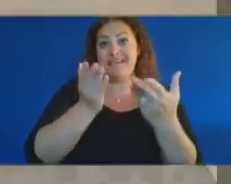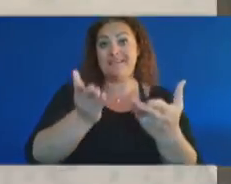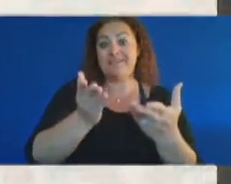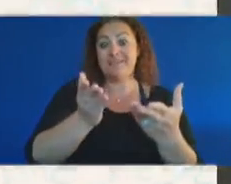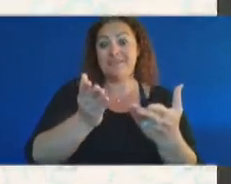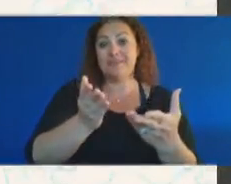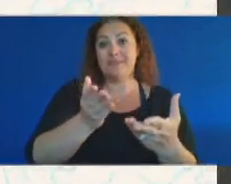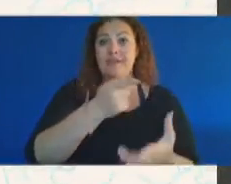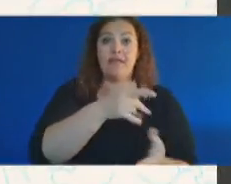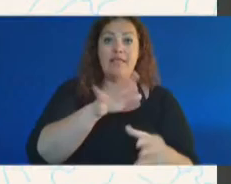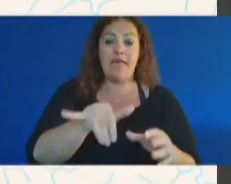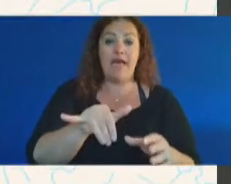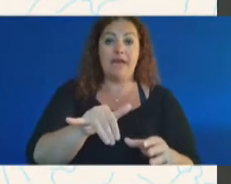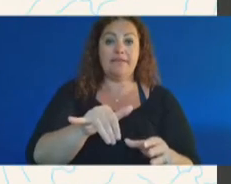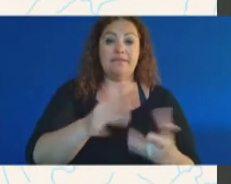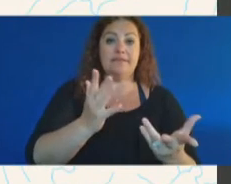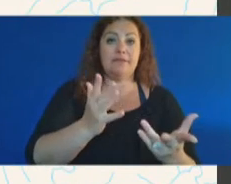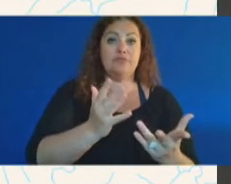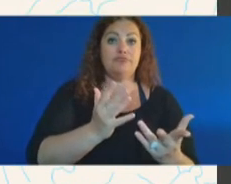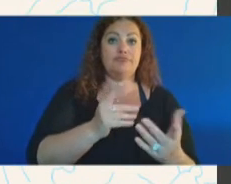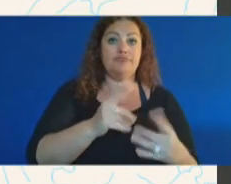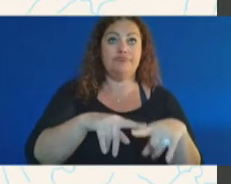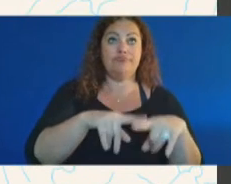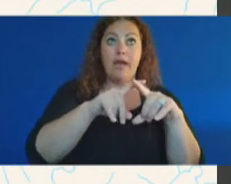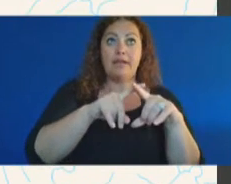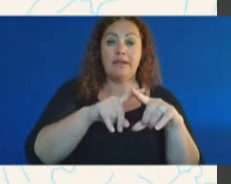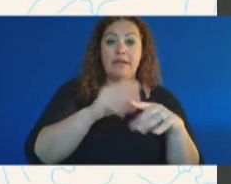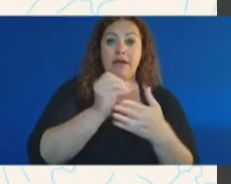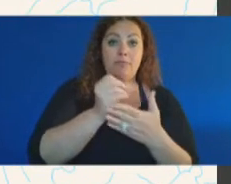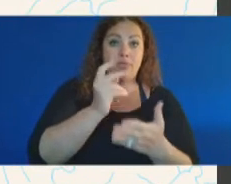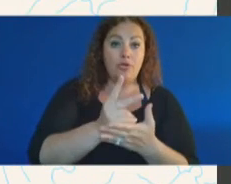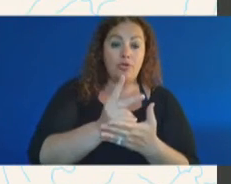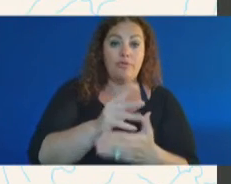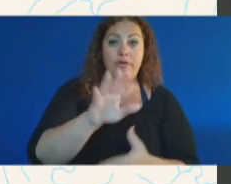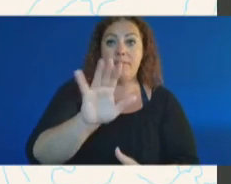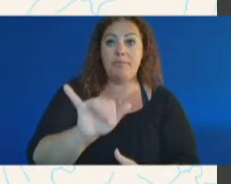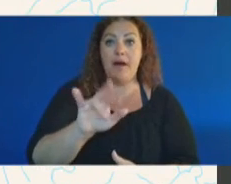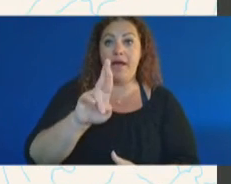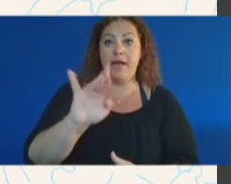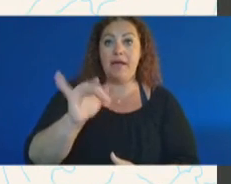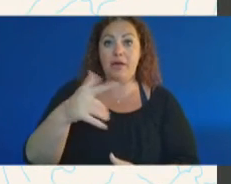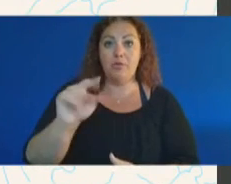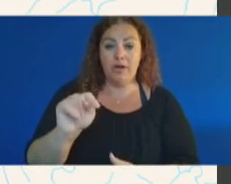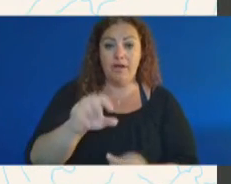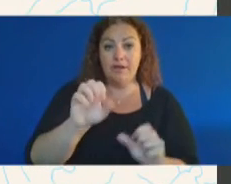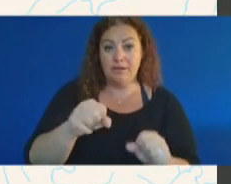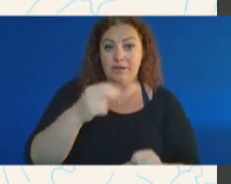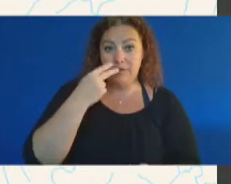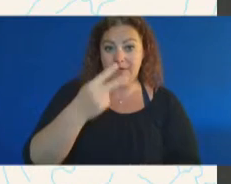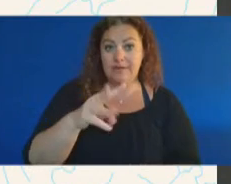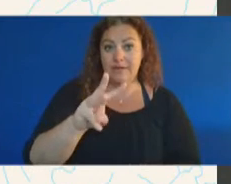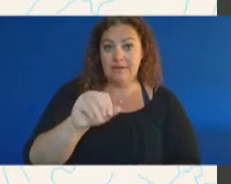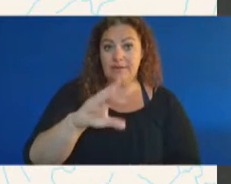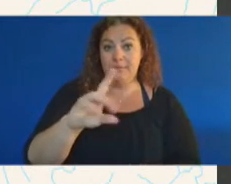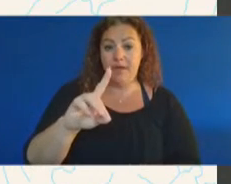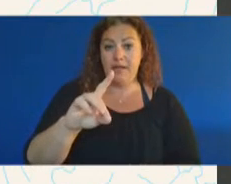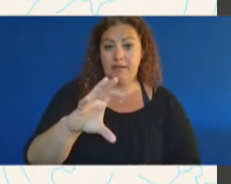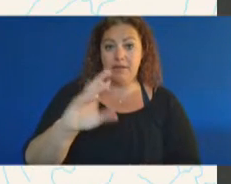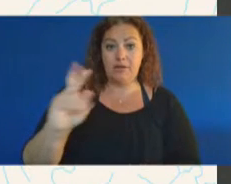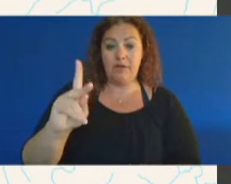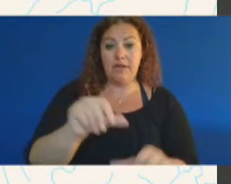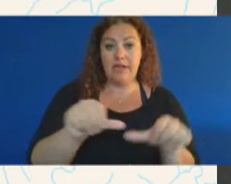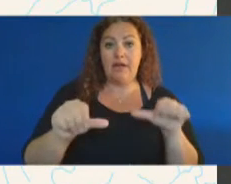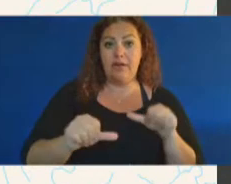pending approved and by right and you can see this malard Creek area how inundated it